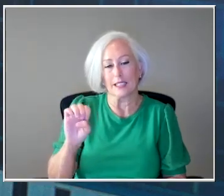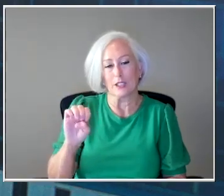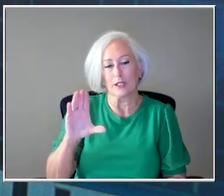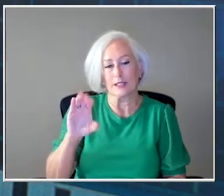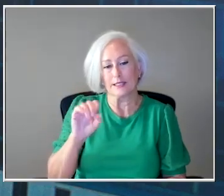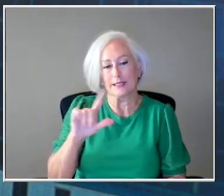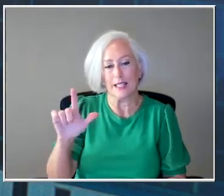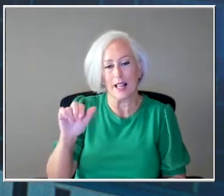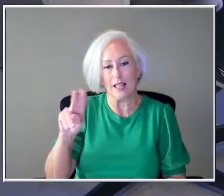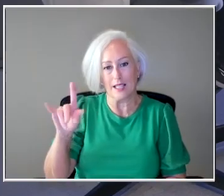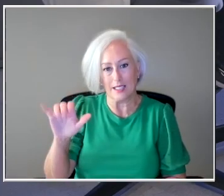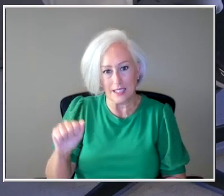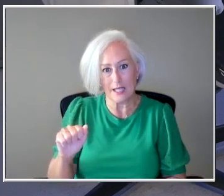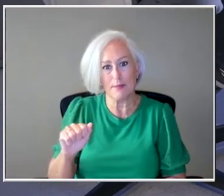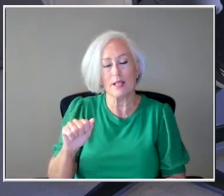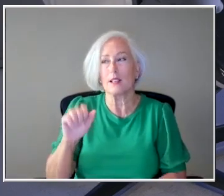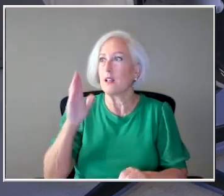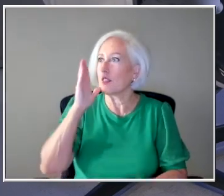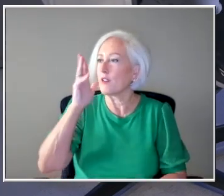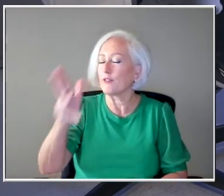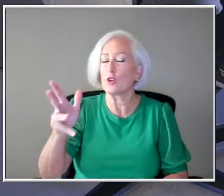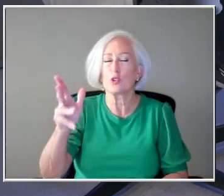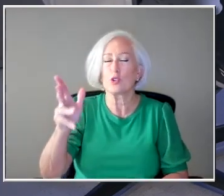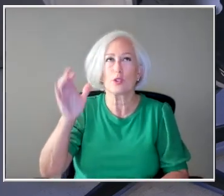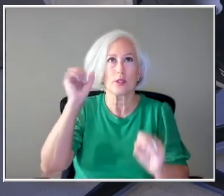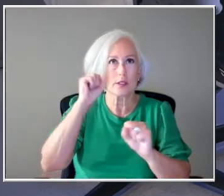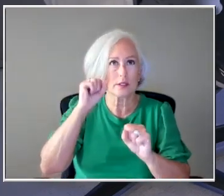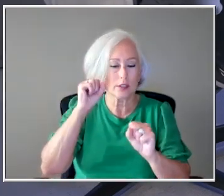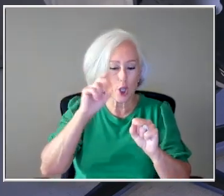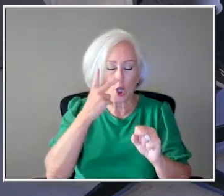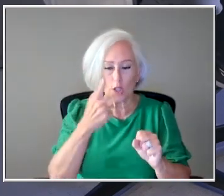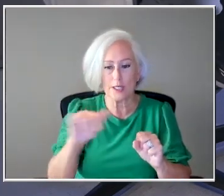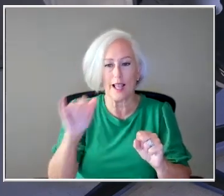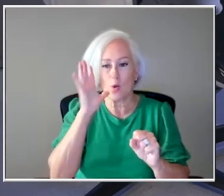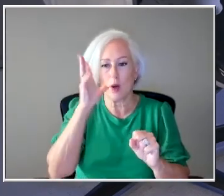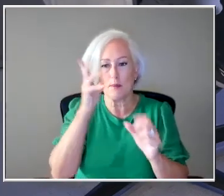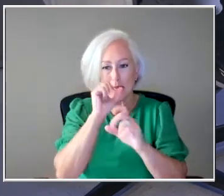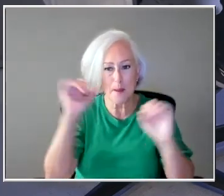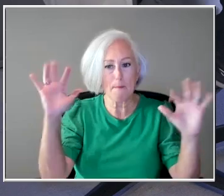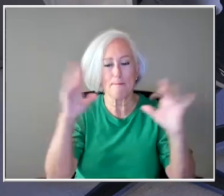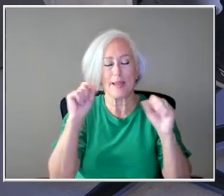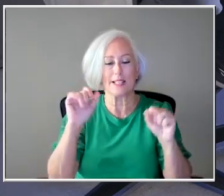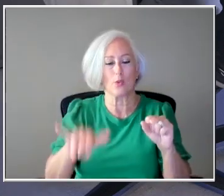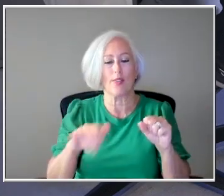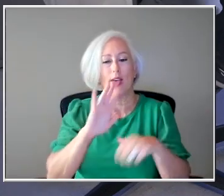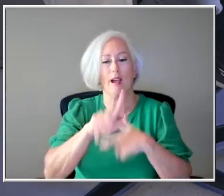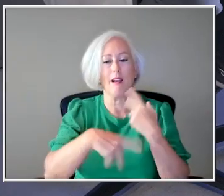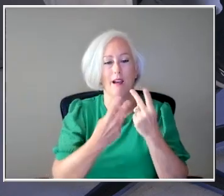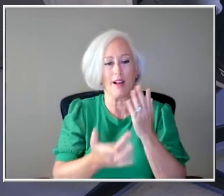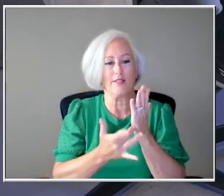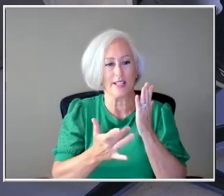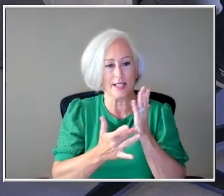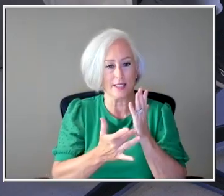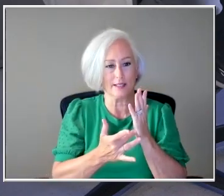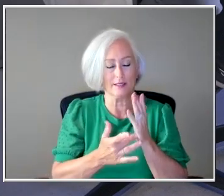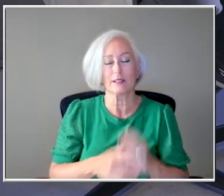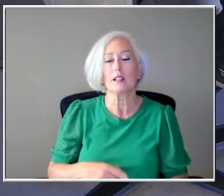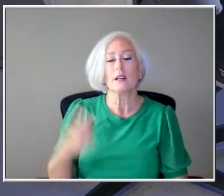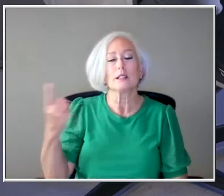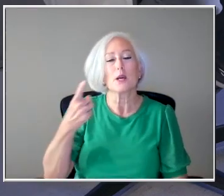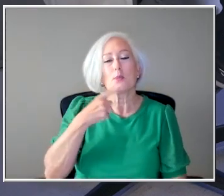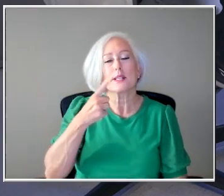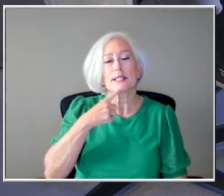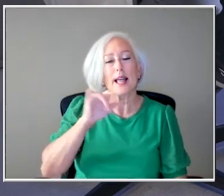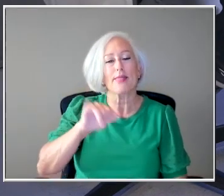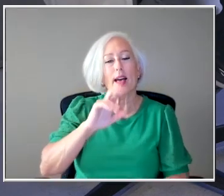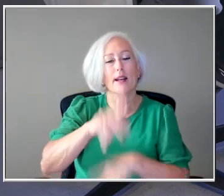kind. So the guidelines that recommend the lipid testing around 9 also say that those tests should be done again at 18. So what's happening in that